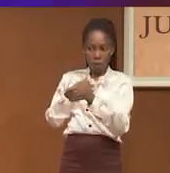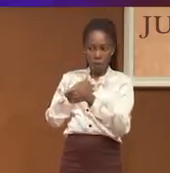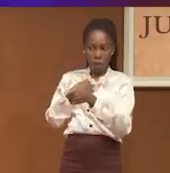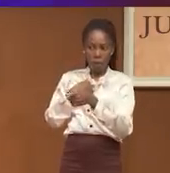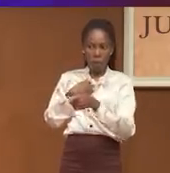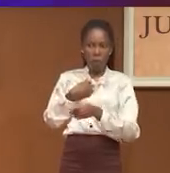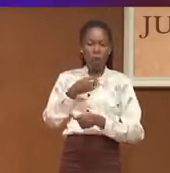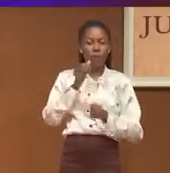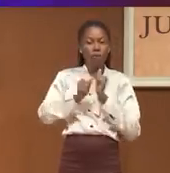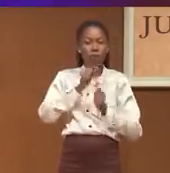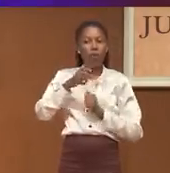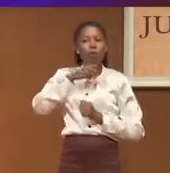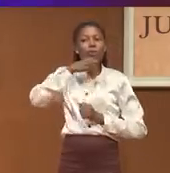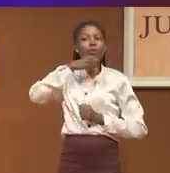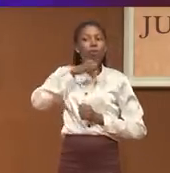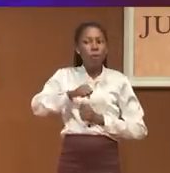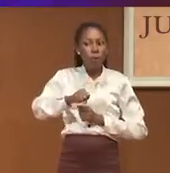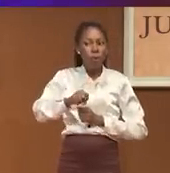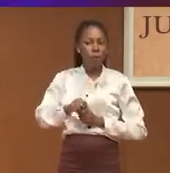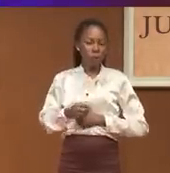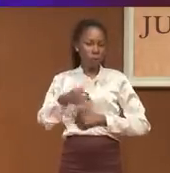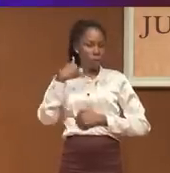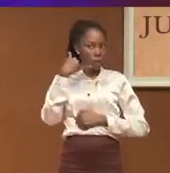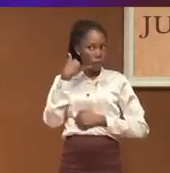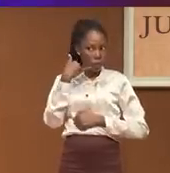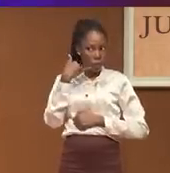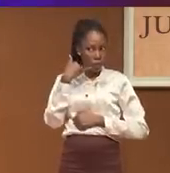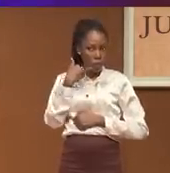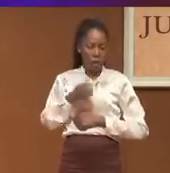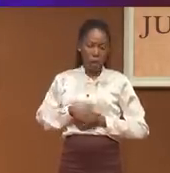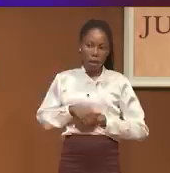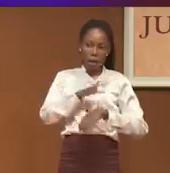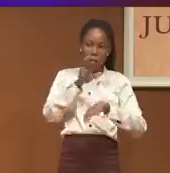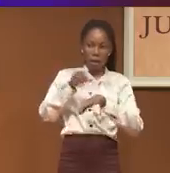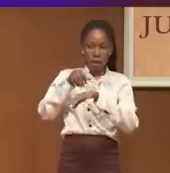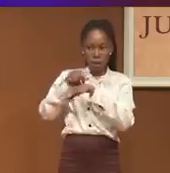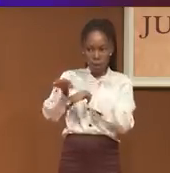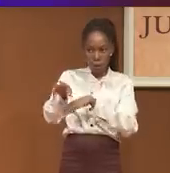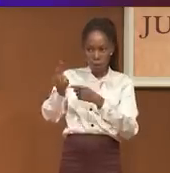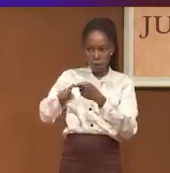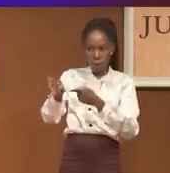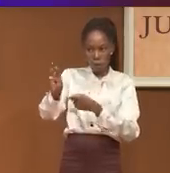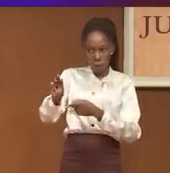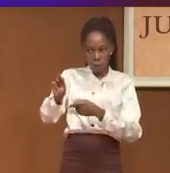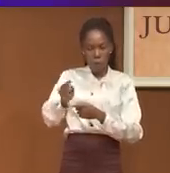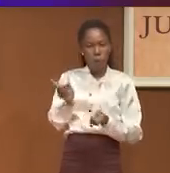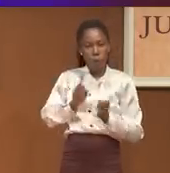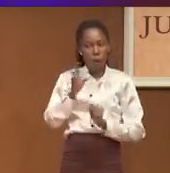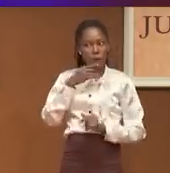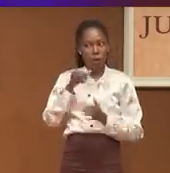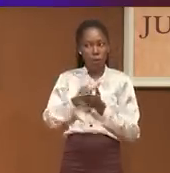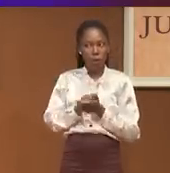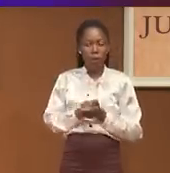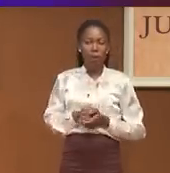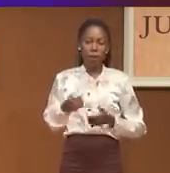my old phone. The video recording was sent to me by the admin manager, where it was said that